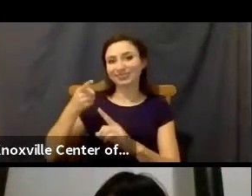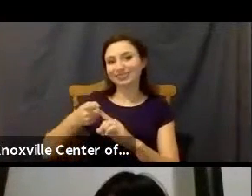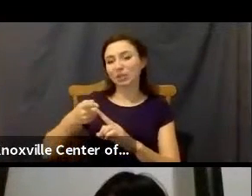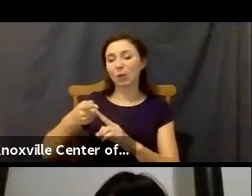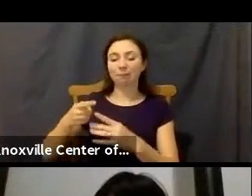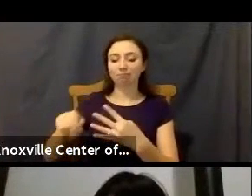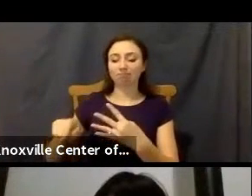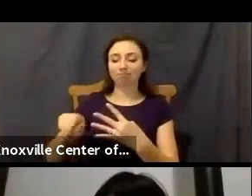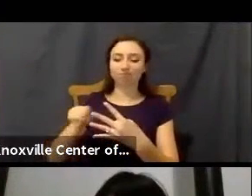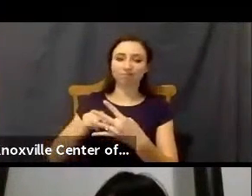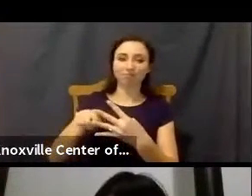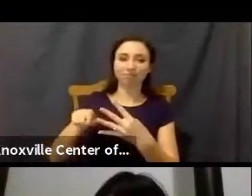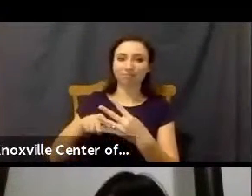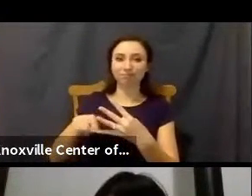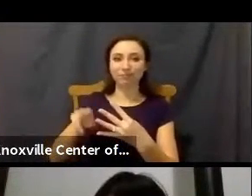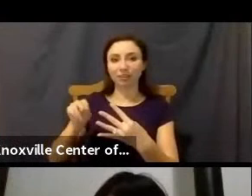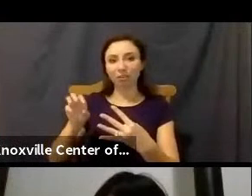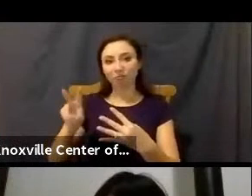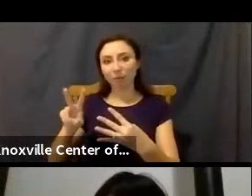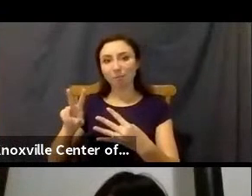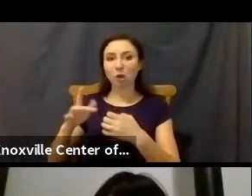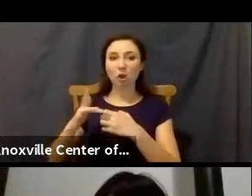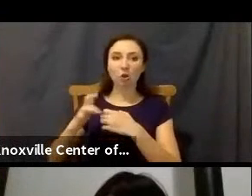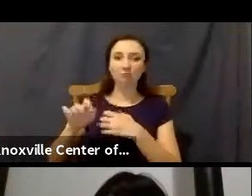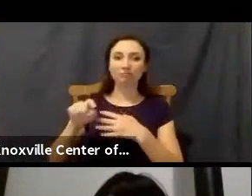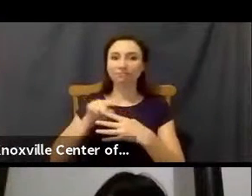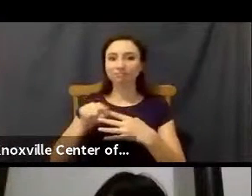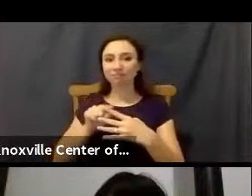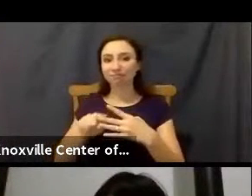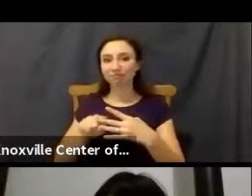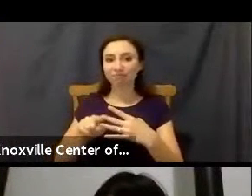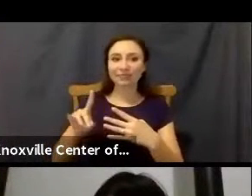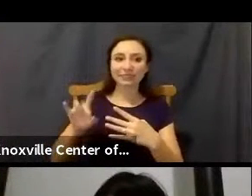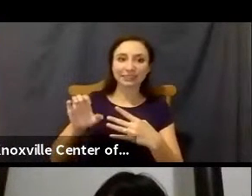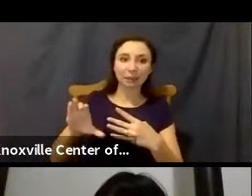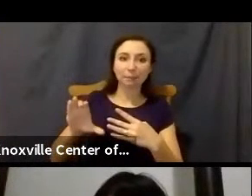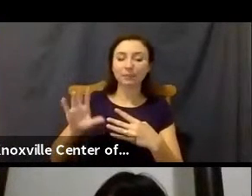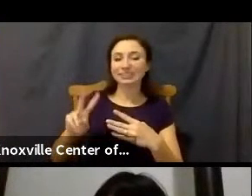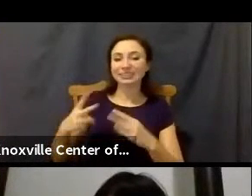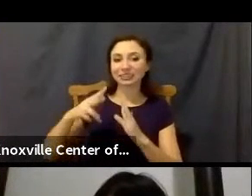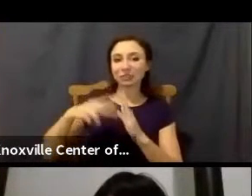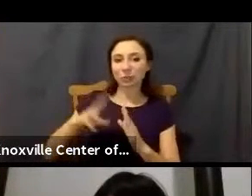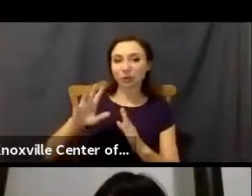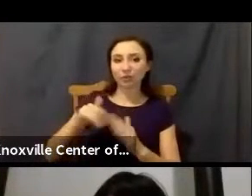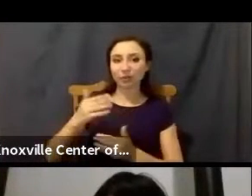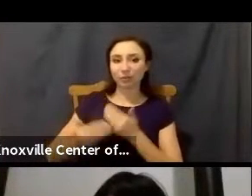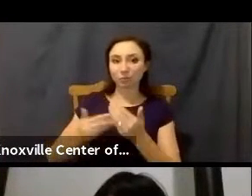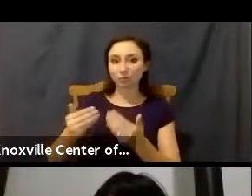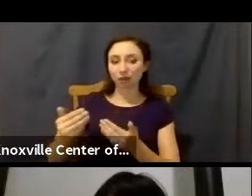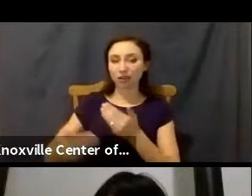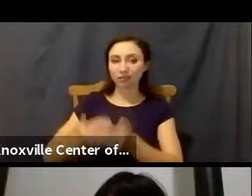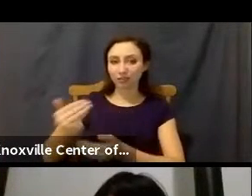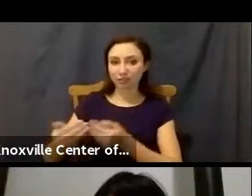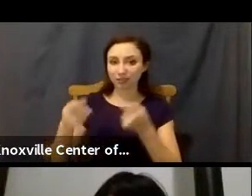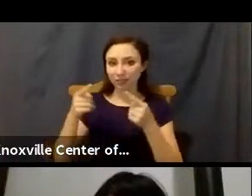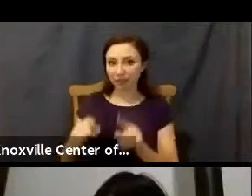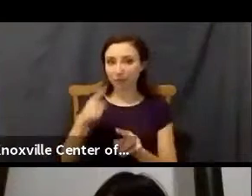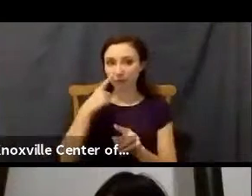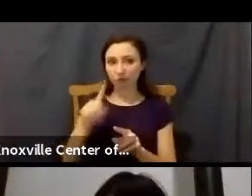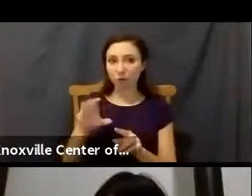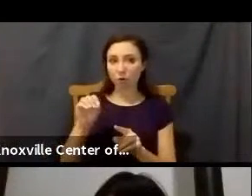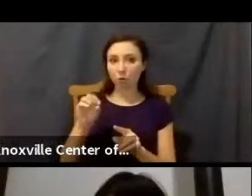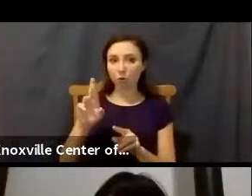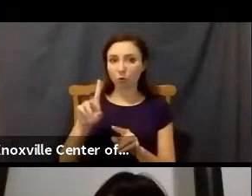early December, when it goes through a second reading. So that's the process that happens for an ordinance